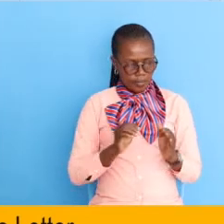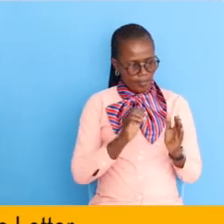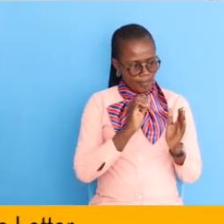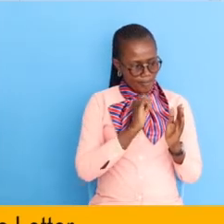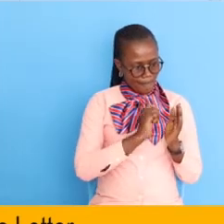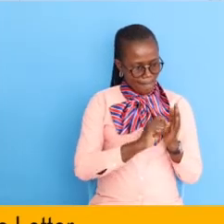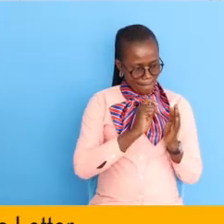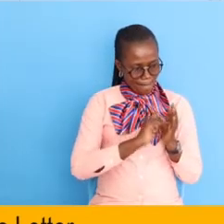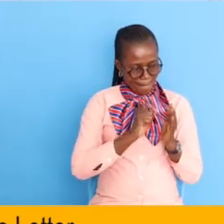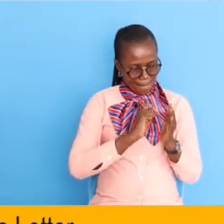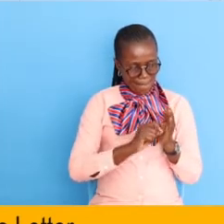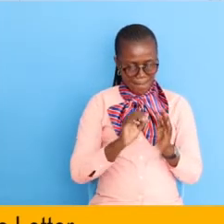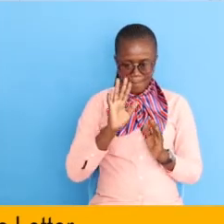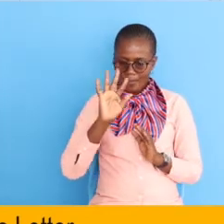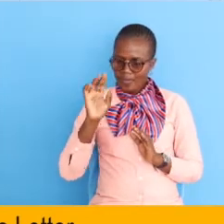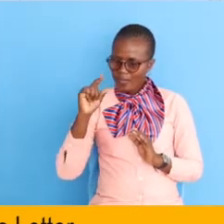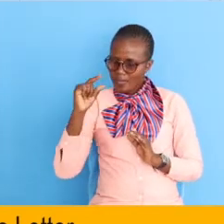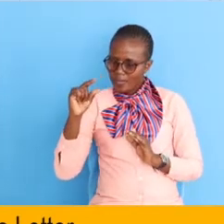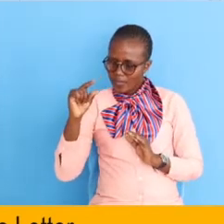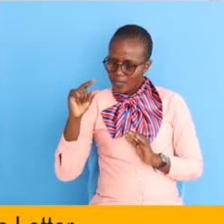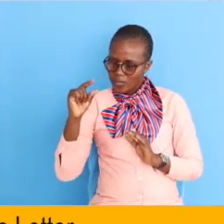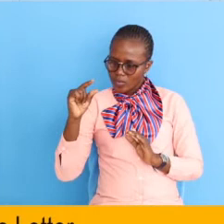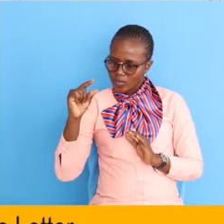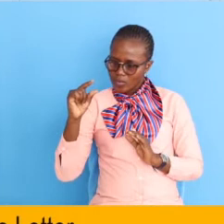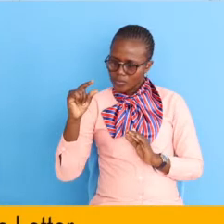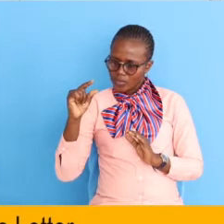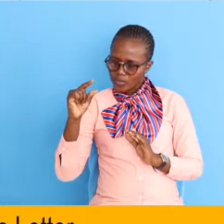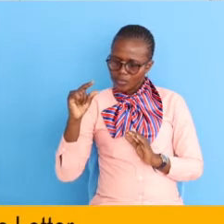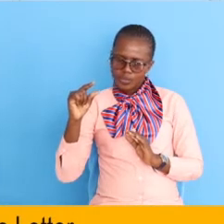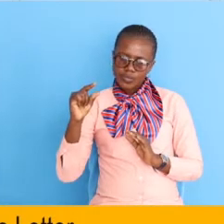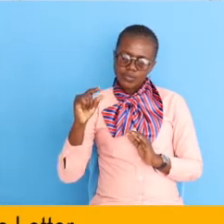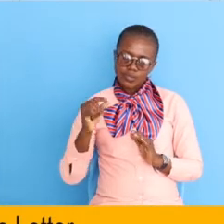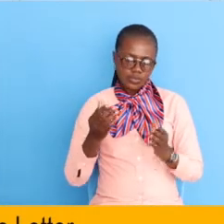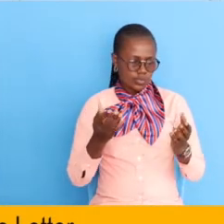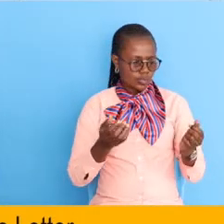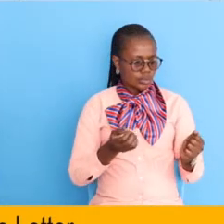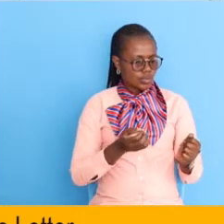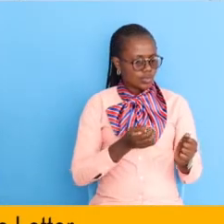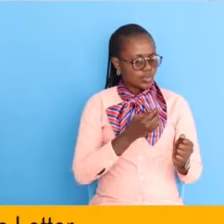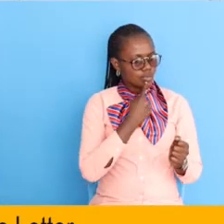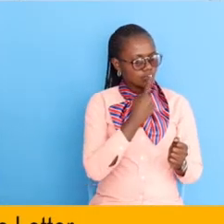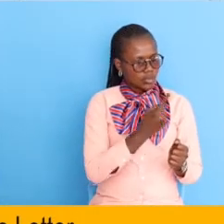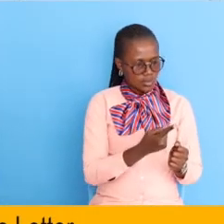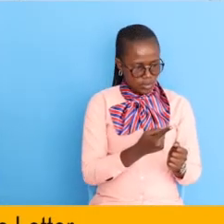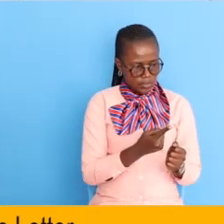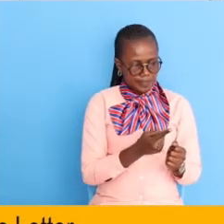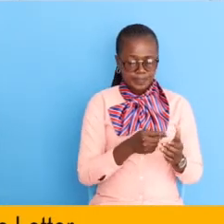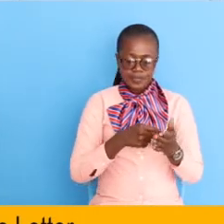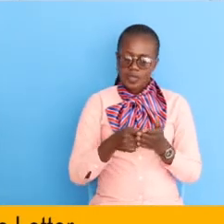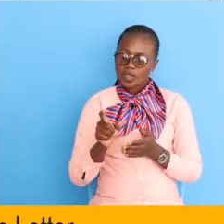small letters. You can, for instance, say maybe the name of this person begins